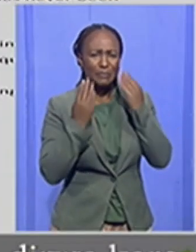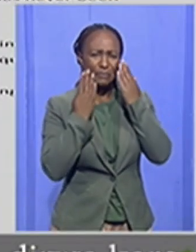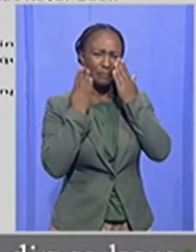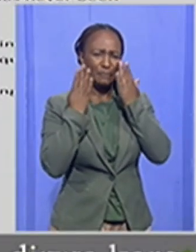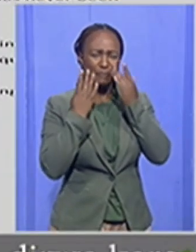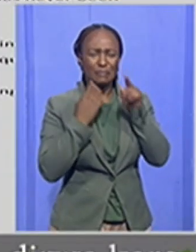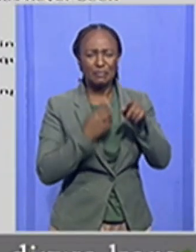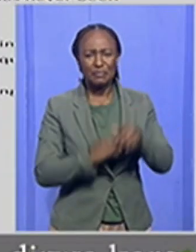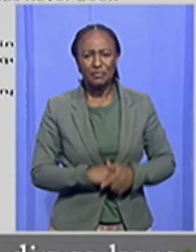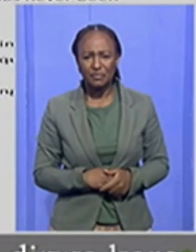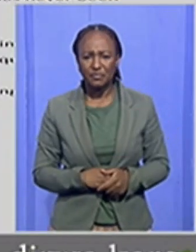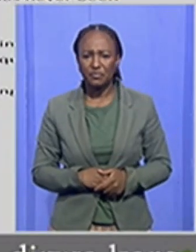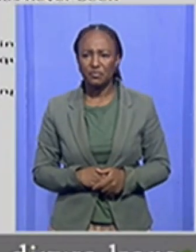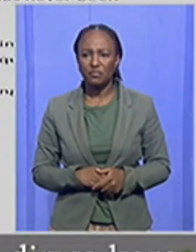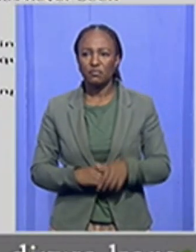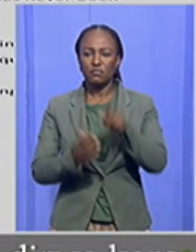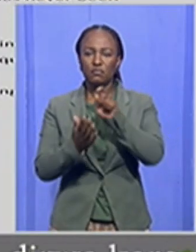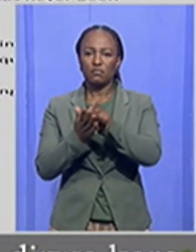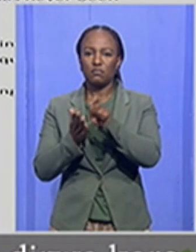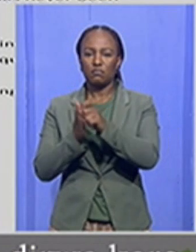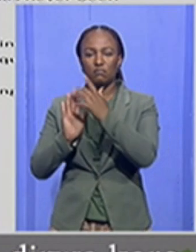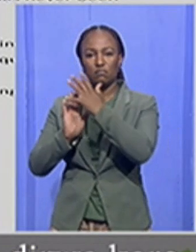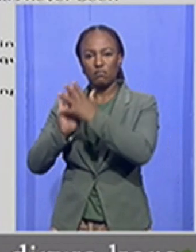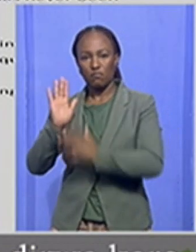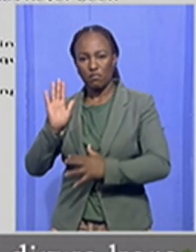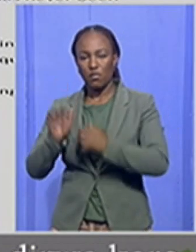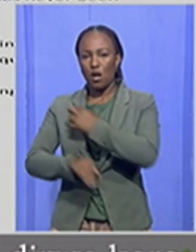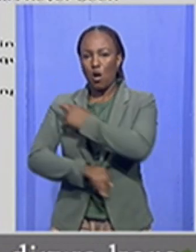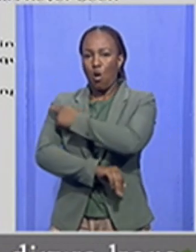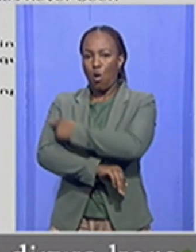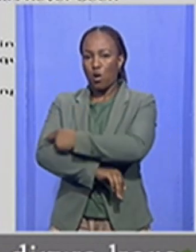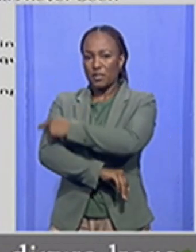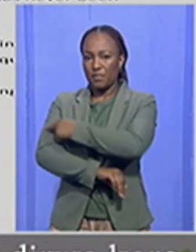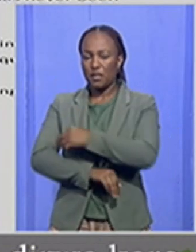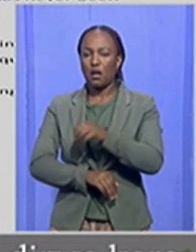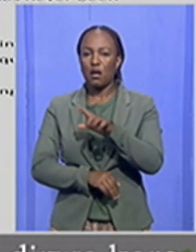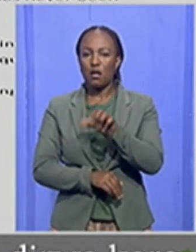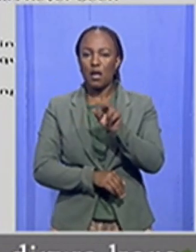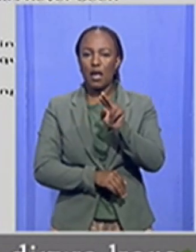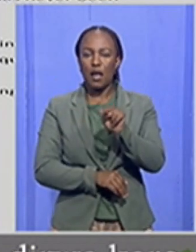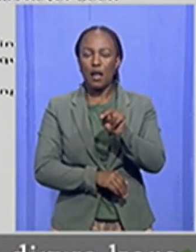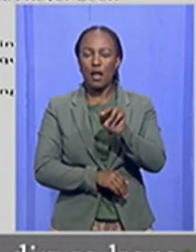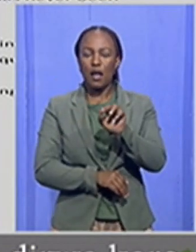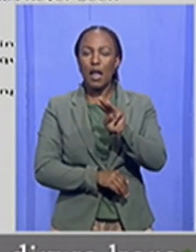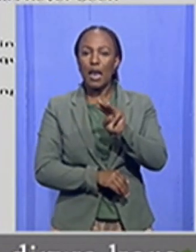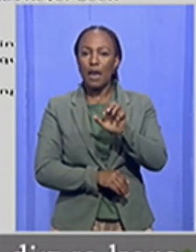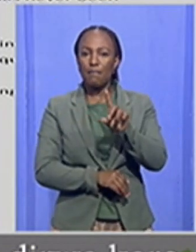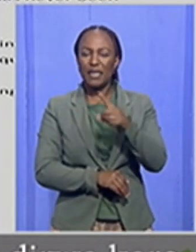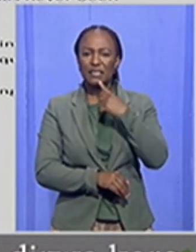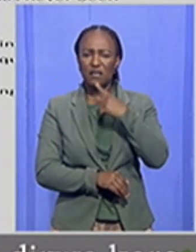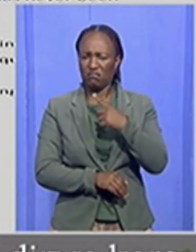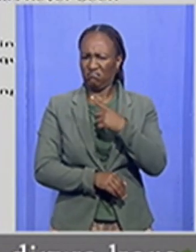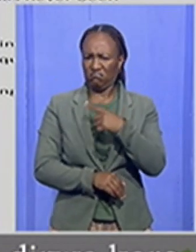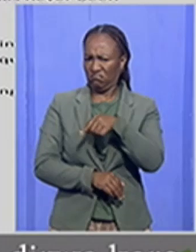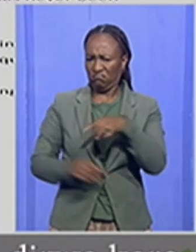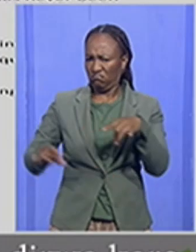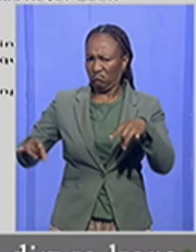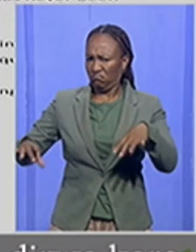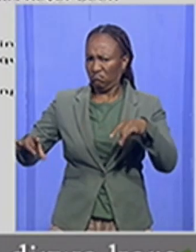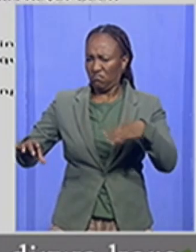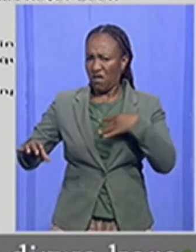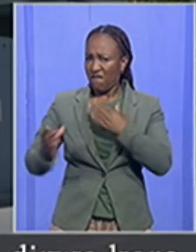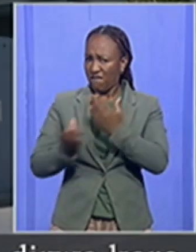mo pegelong e kwadilweng bookelo jwa Landmed bo ganeditse gore bo ganne go neela ba lelapa ditlankana tseo di bontshang gore moswi o ne a tshwerwe ke